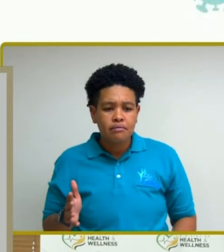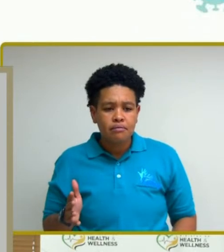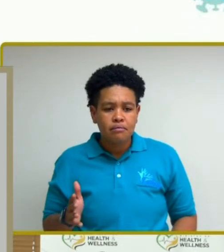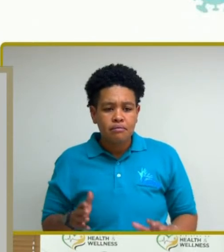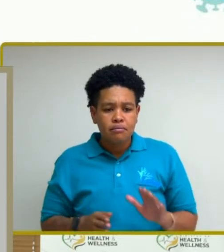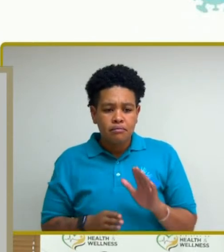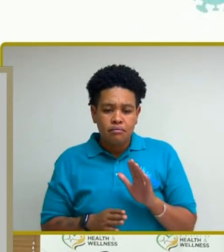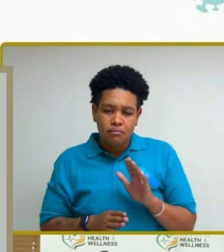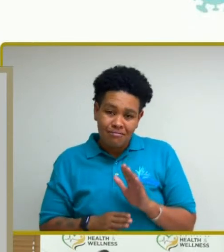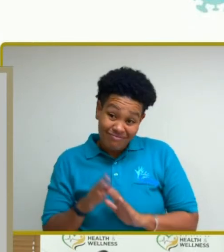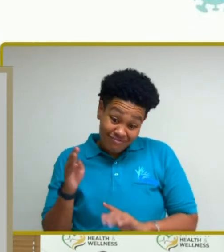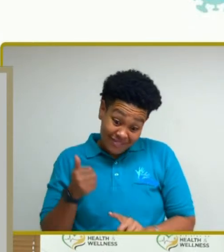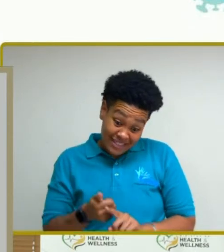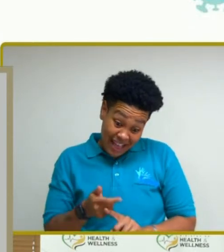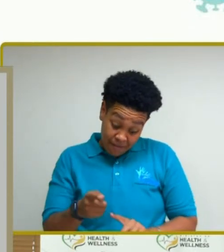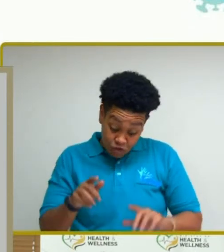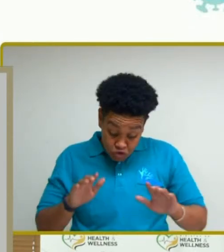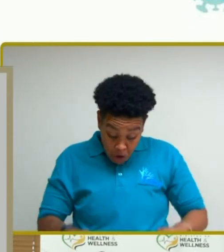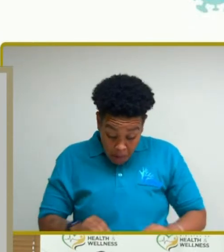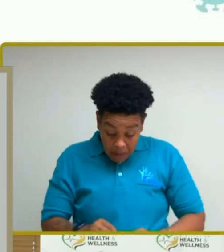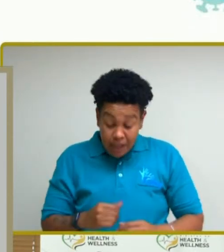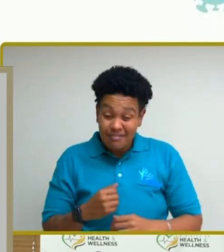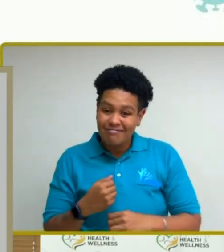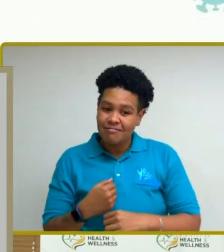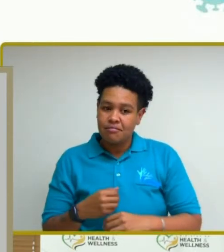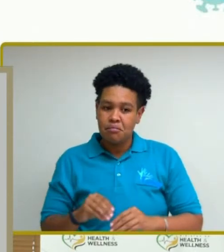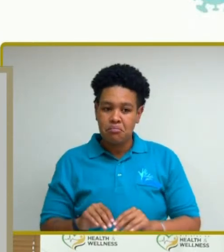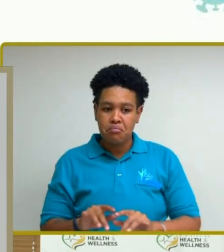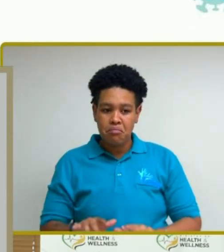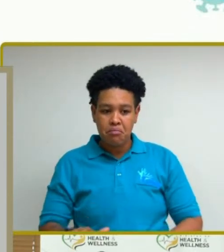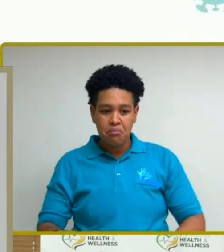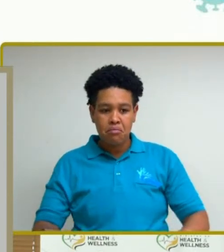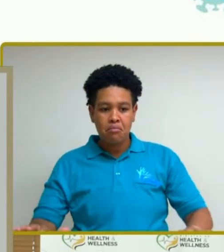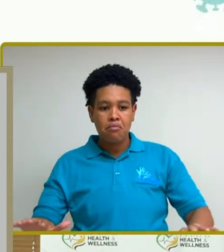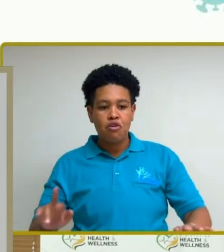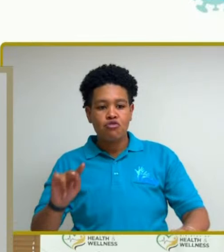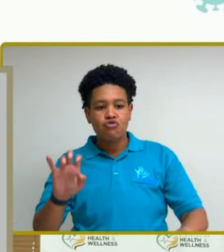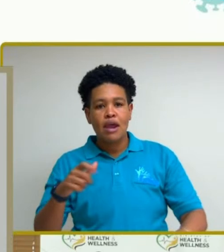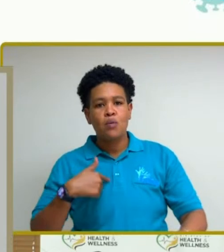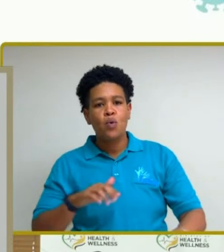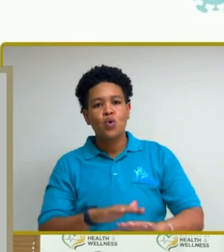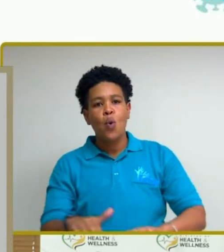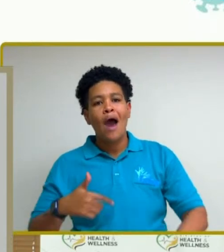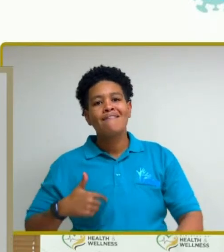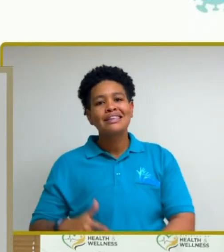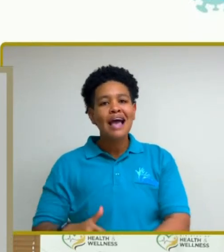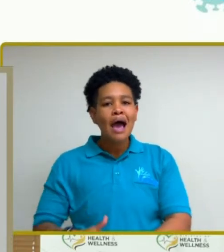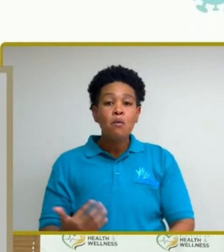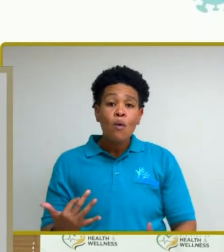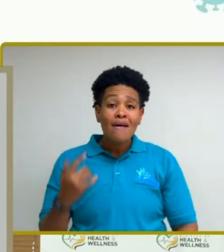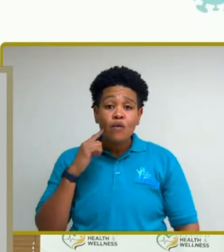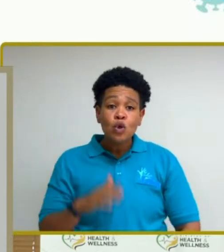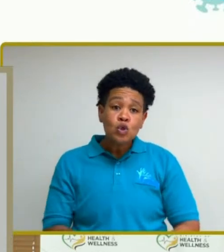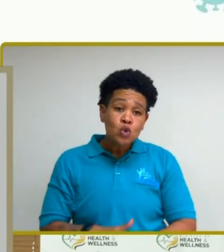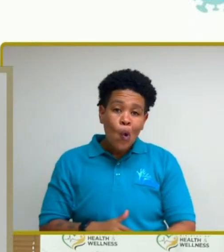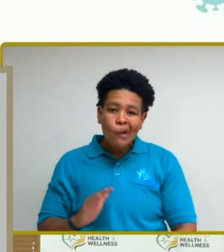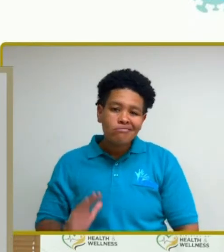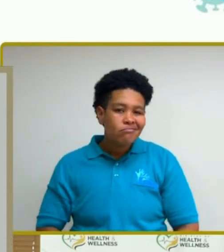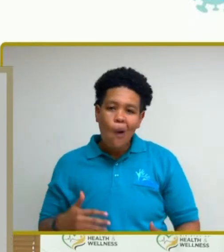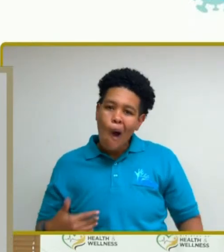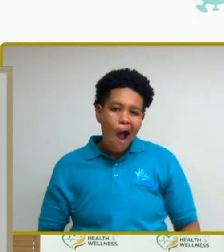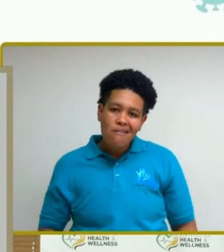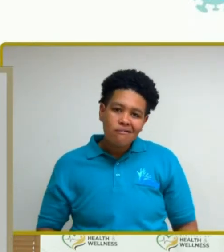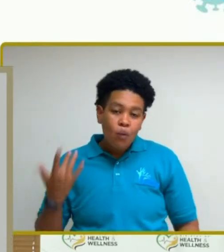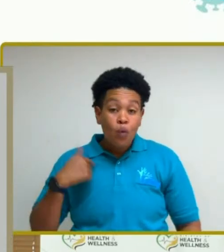we really don't have the time to wait for it to slowly to come down, because as we would have reported,